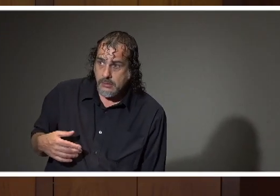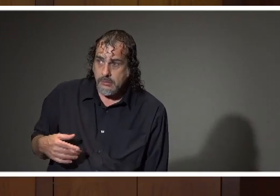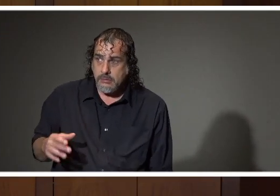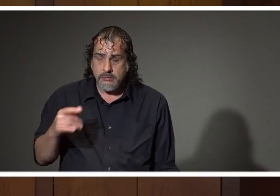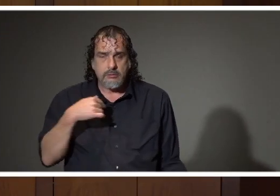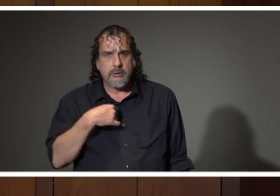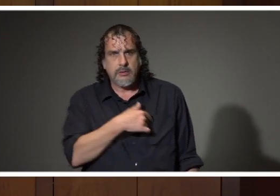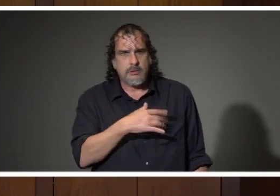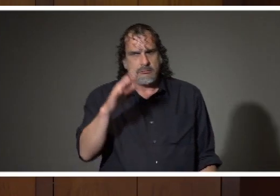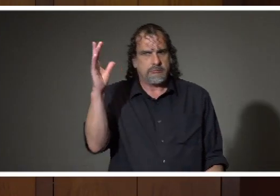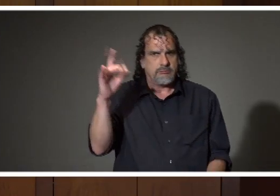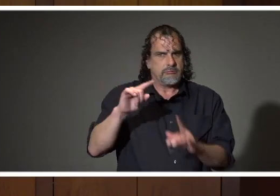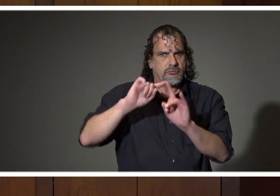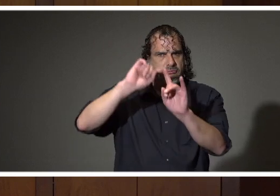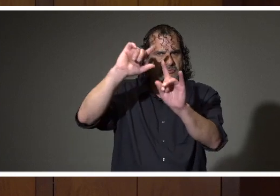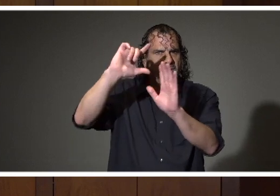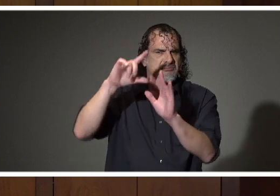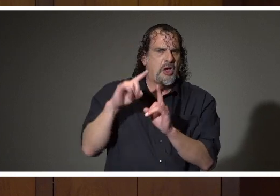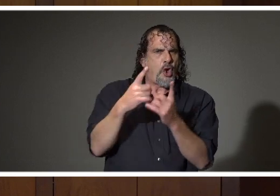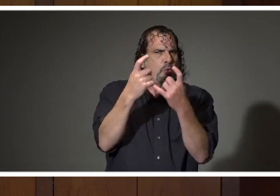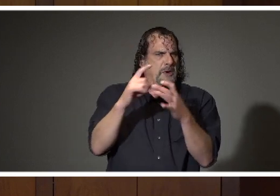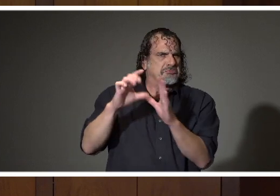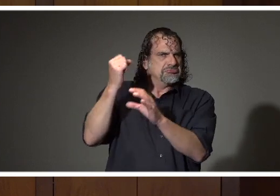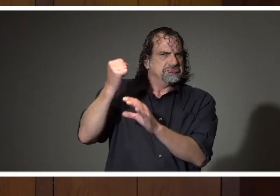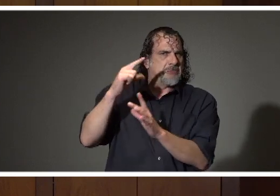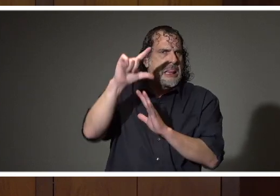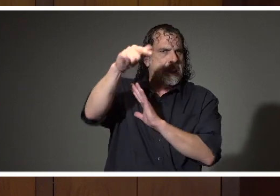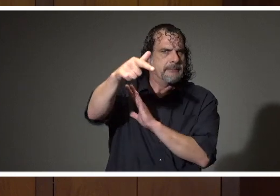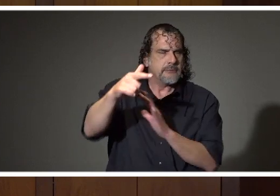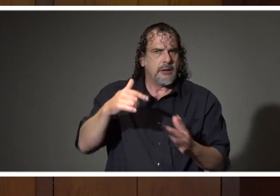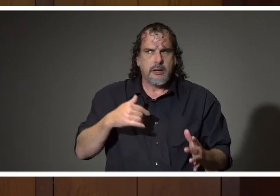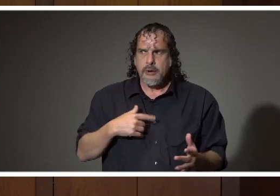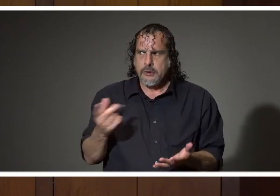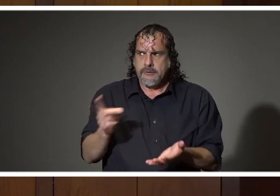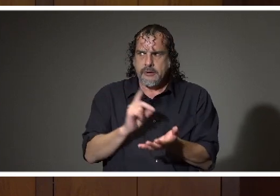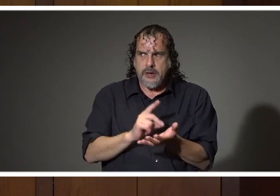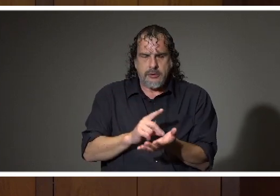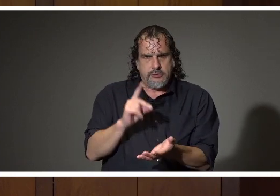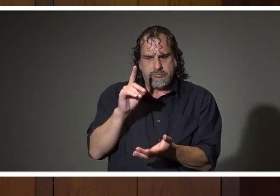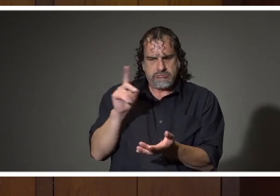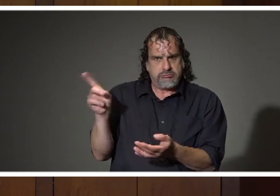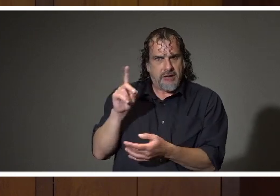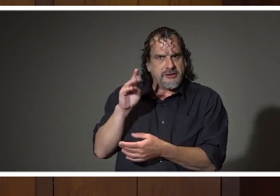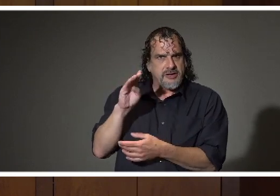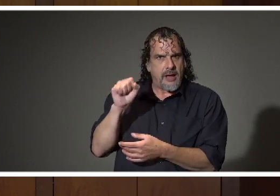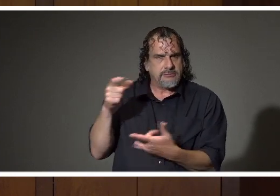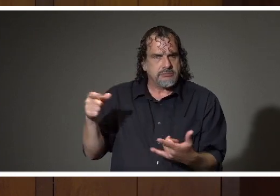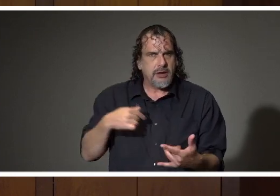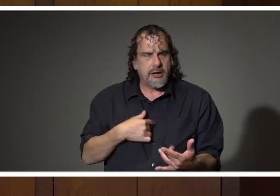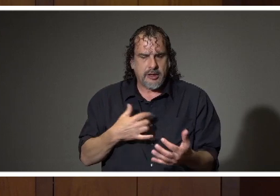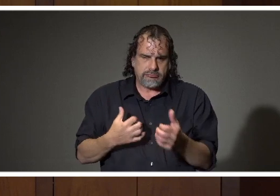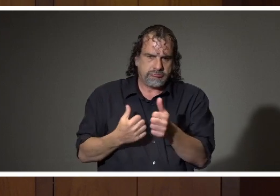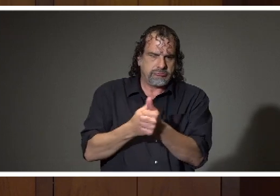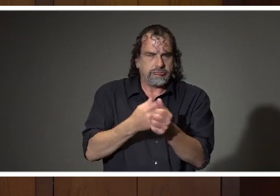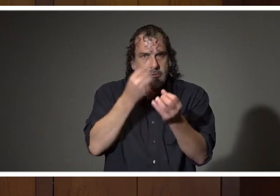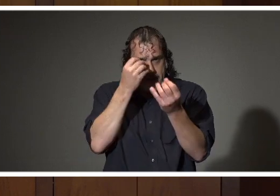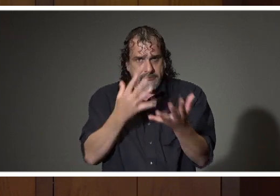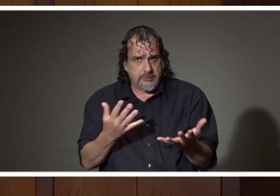will we'll come back to questions in just a second. I'm going to give Dr. Dobbs the opportunity to bring us up to